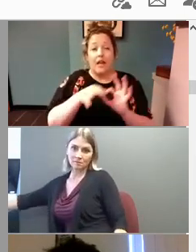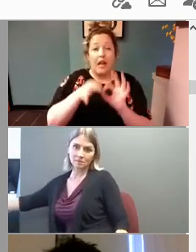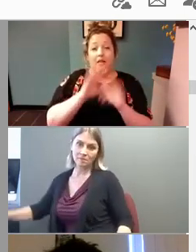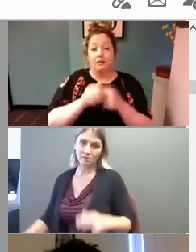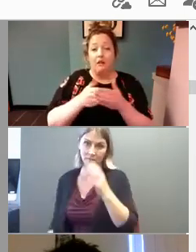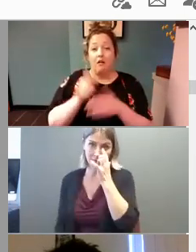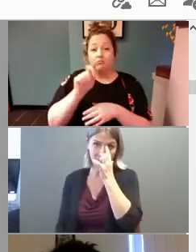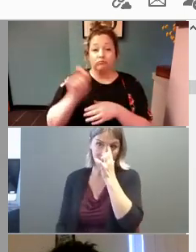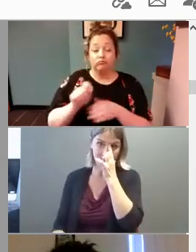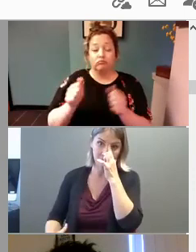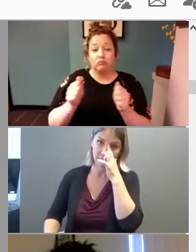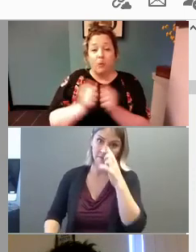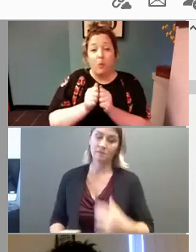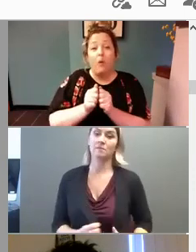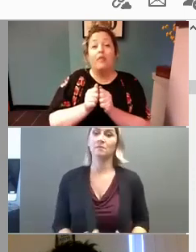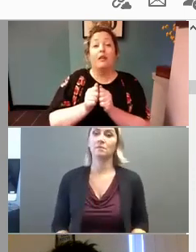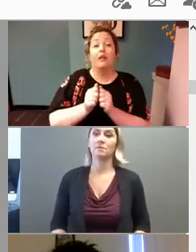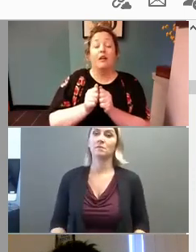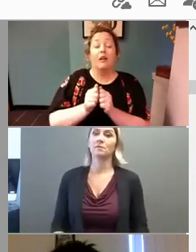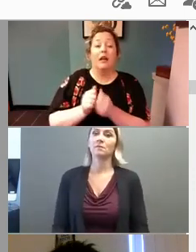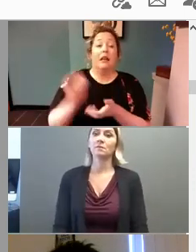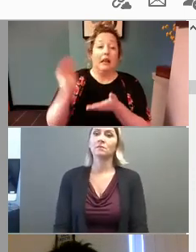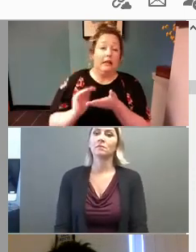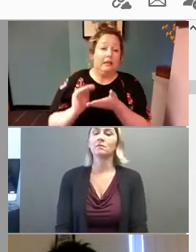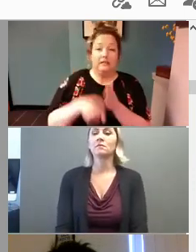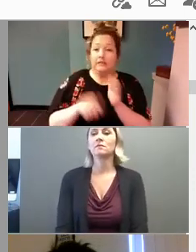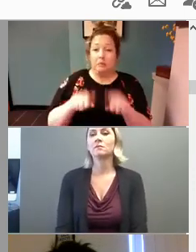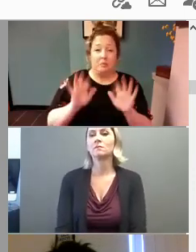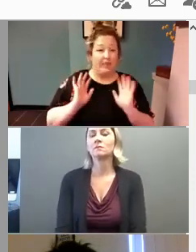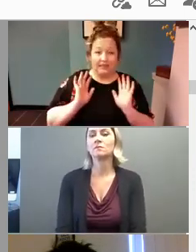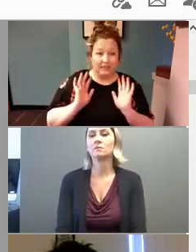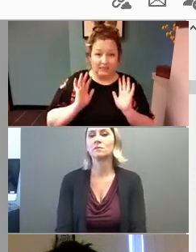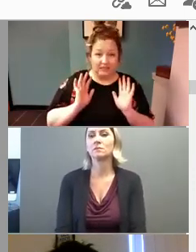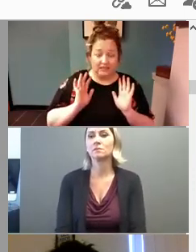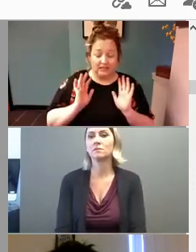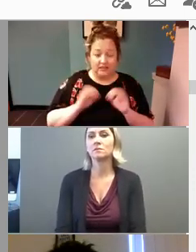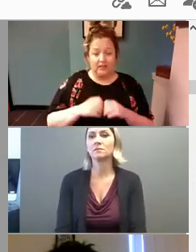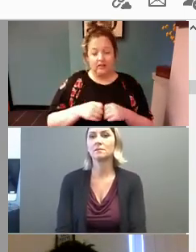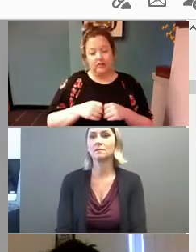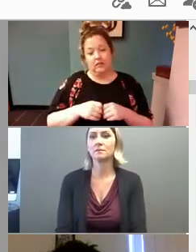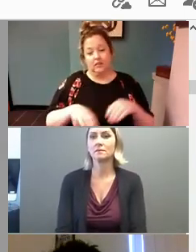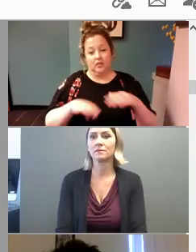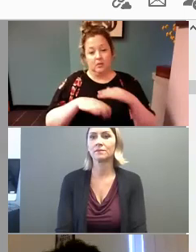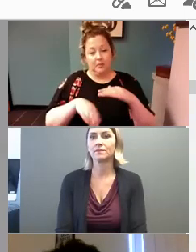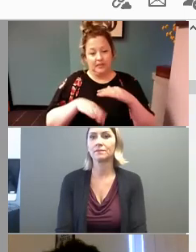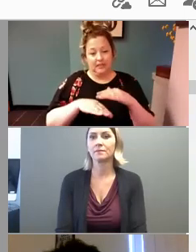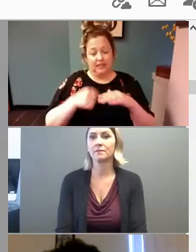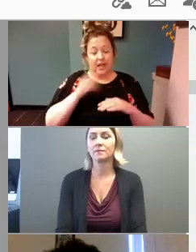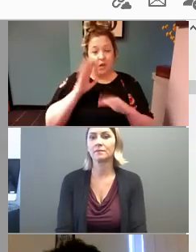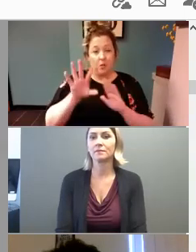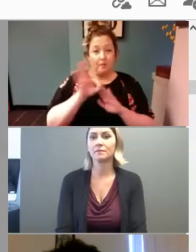few a cost, as less a cost as possible. Right. So essentially, I'm going to pick edges such